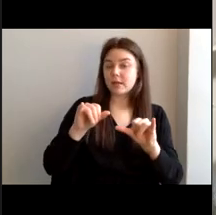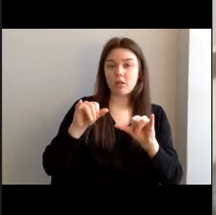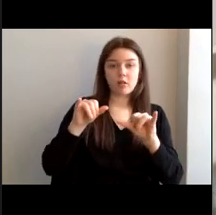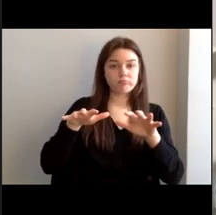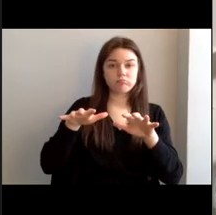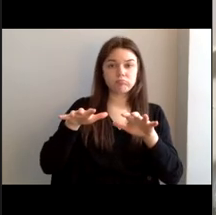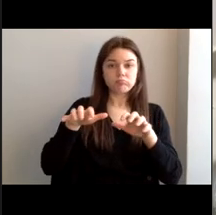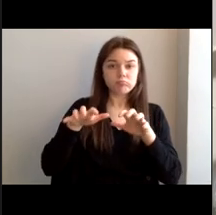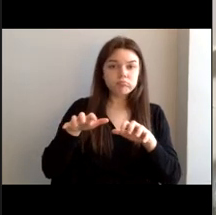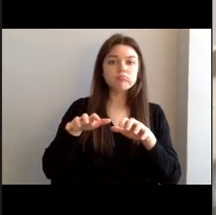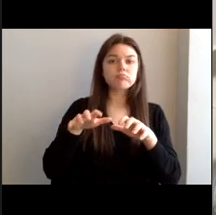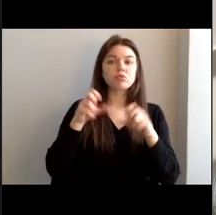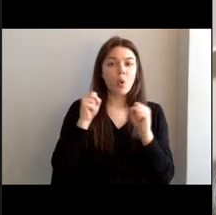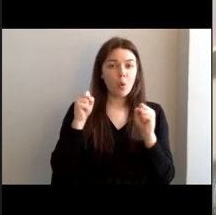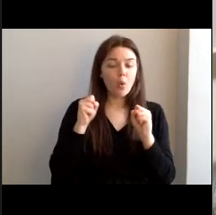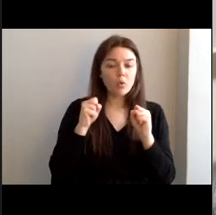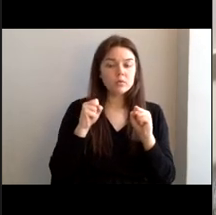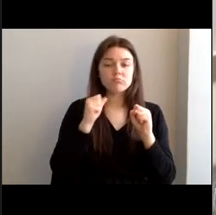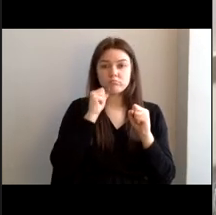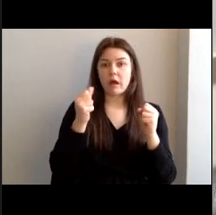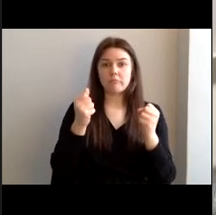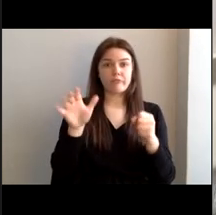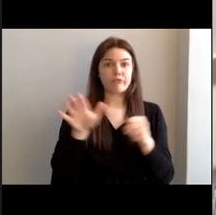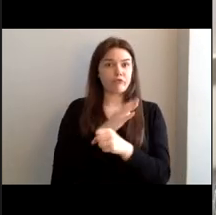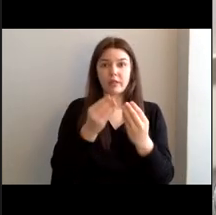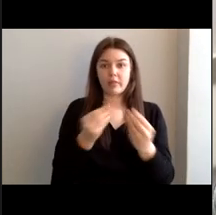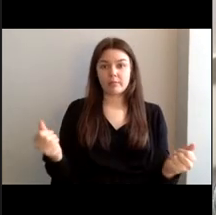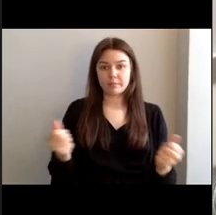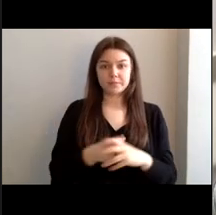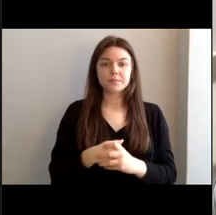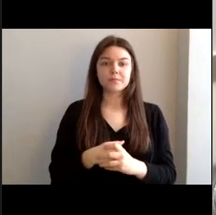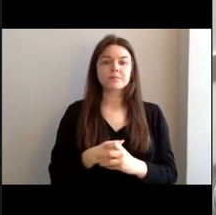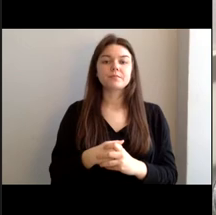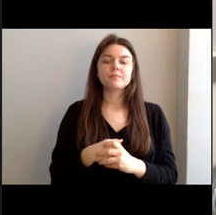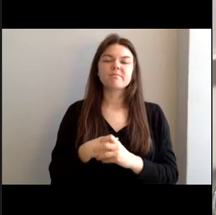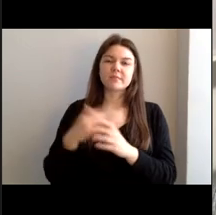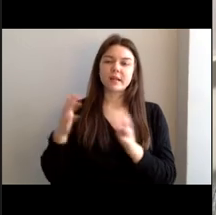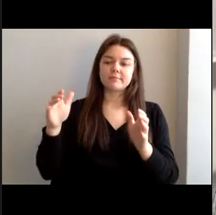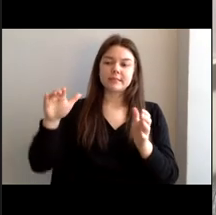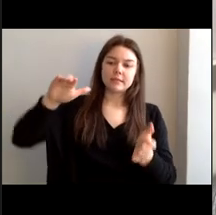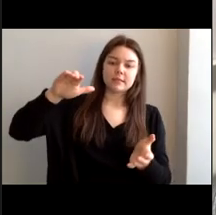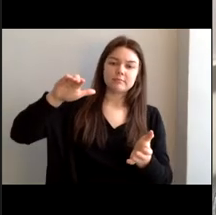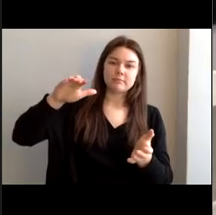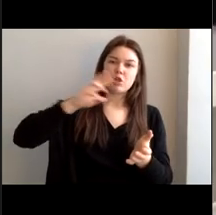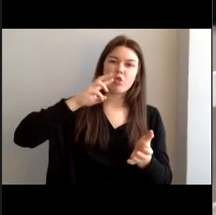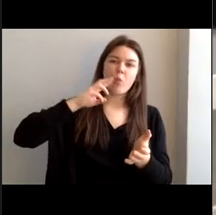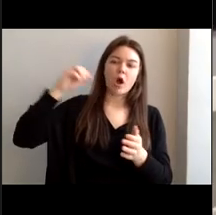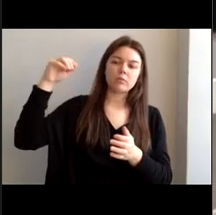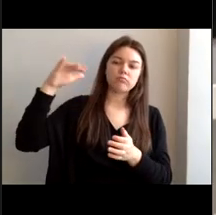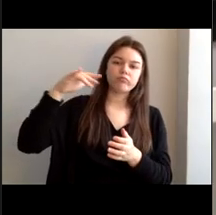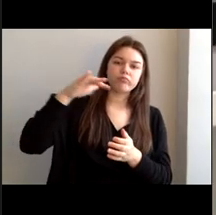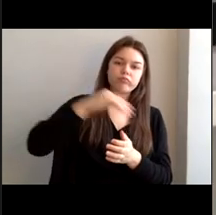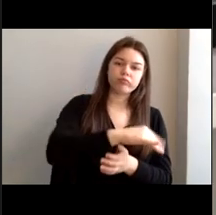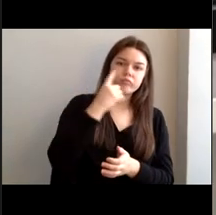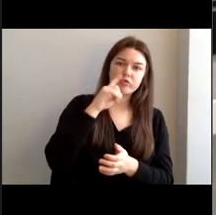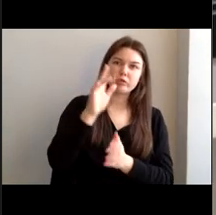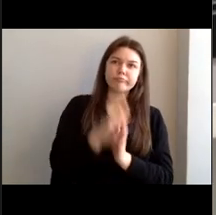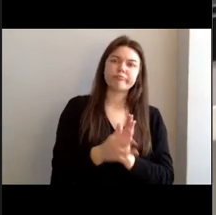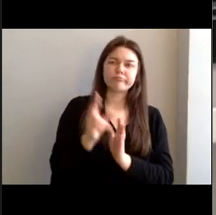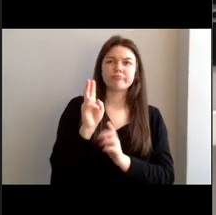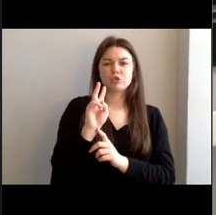out, we tilt the sieve at a 17 to 20 degree angle and let the water drain for about